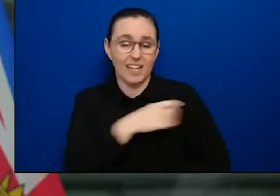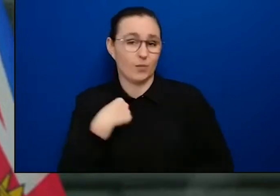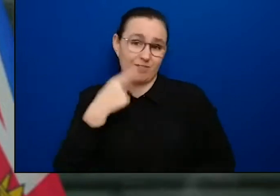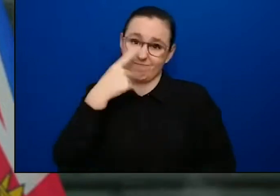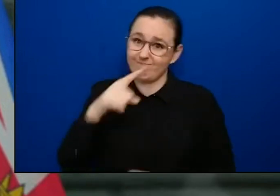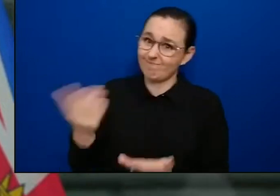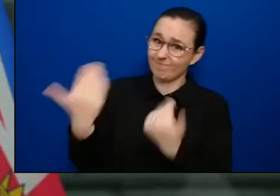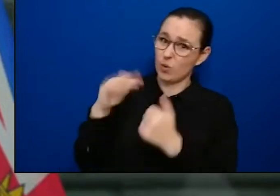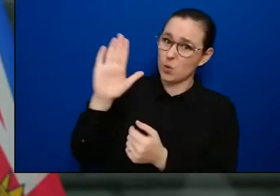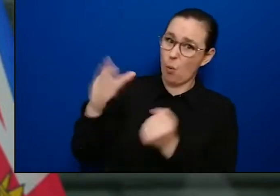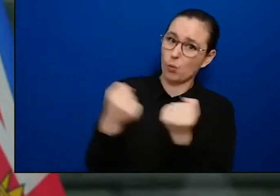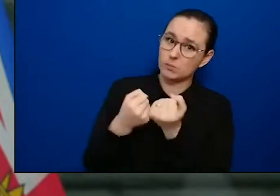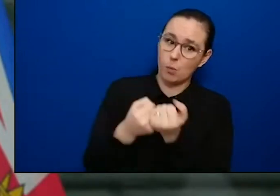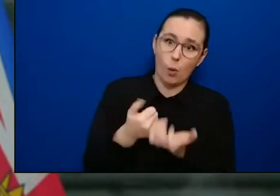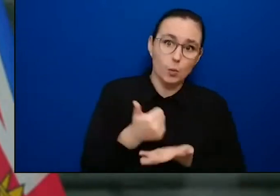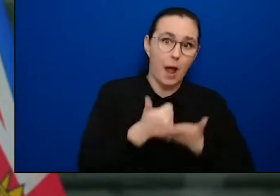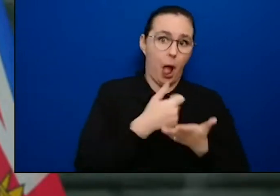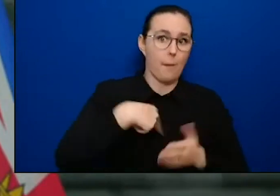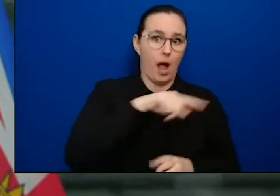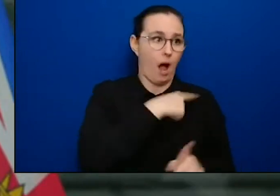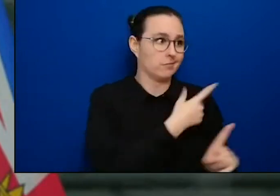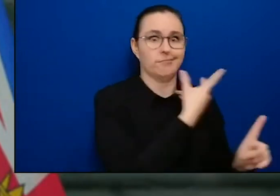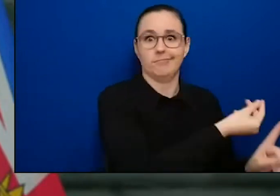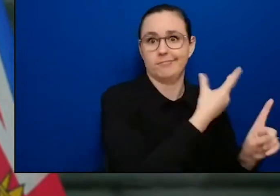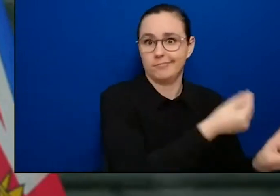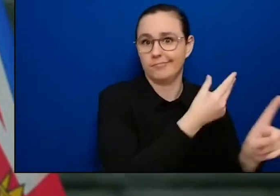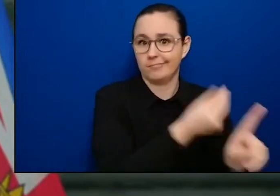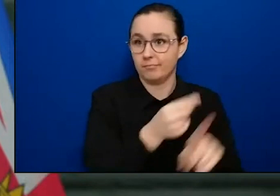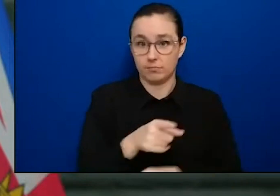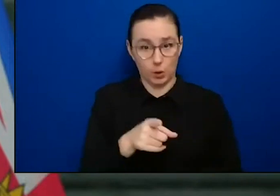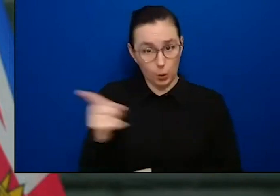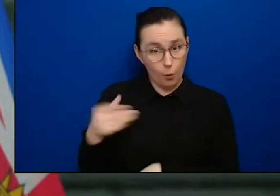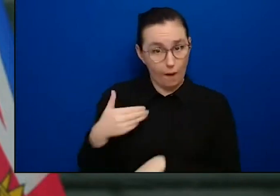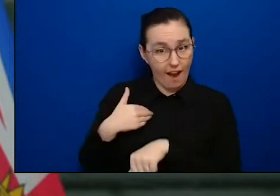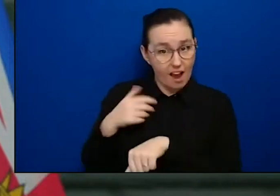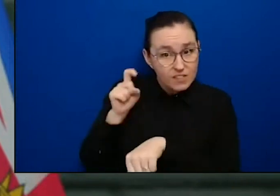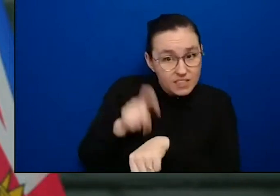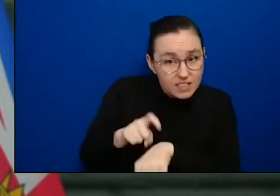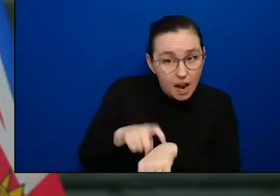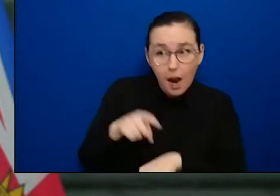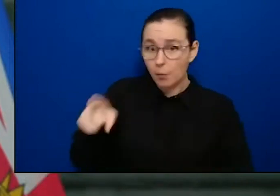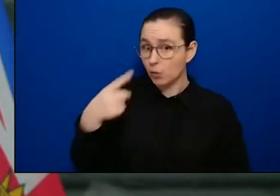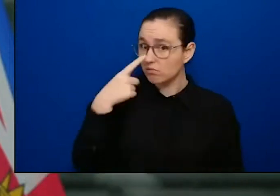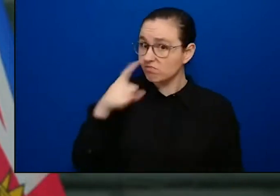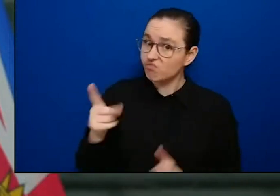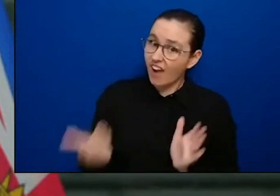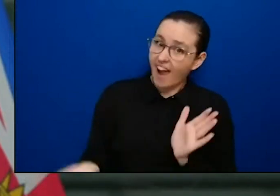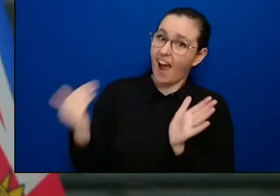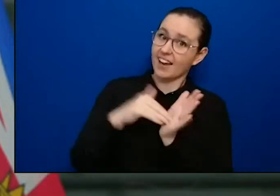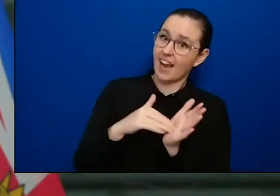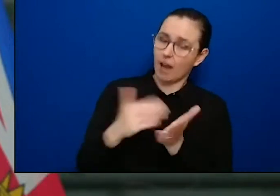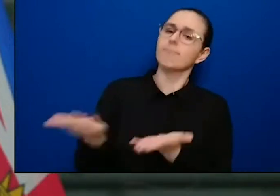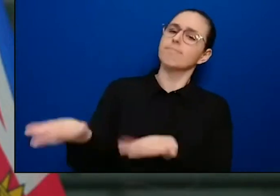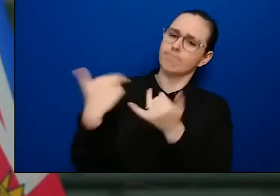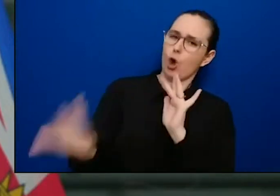I encourage you, if you have some time, to connect again with the health authorities